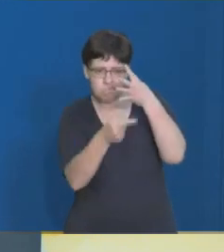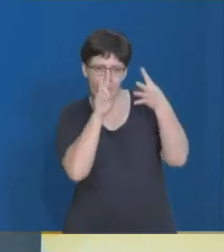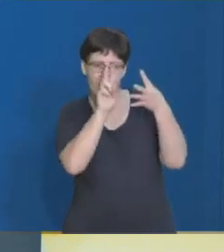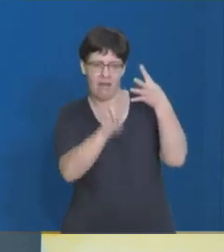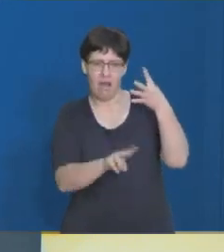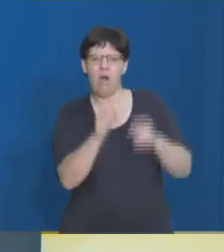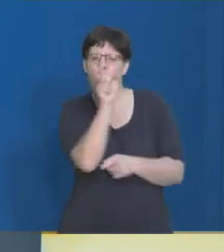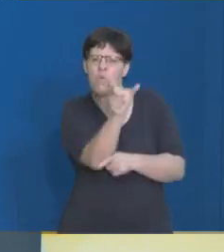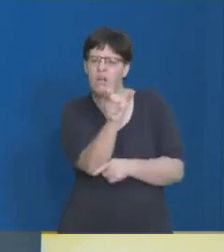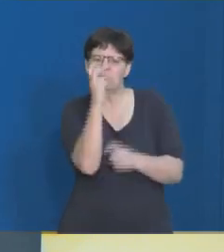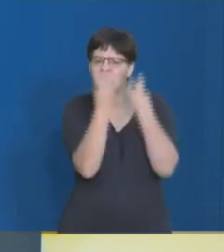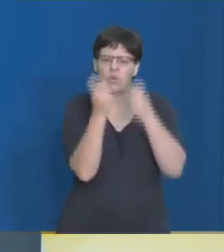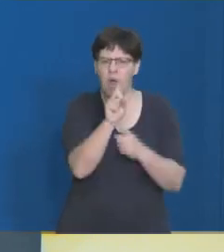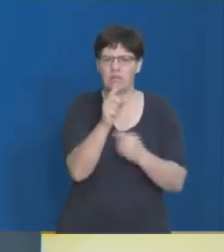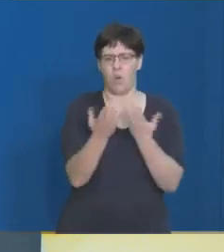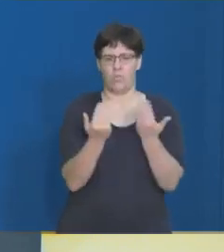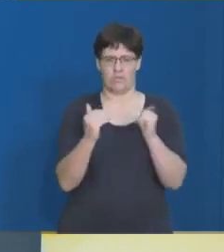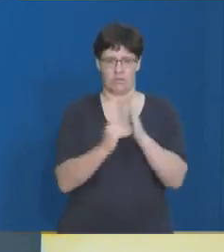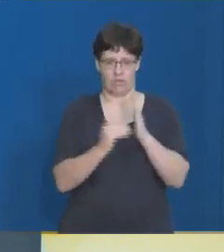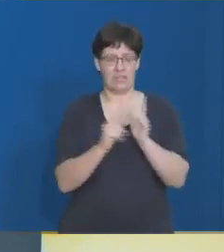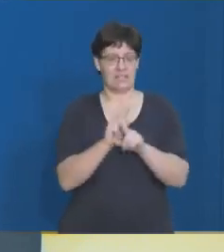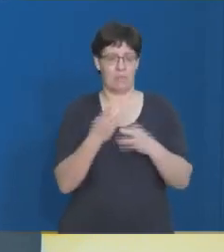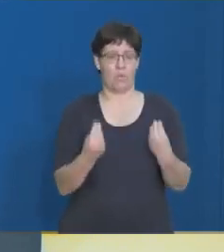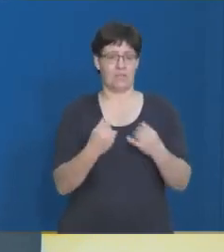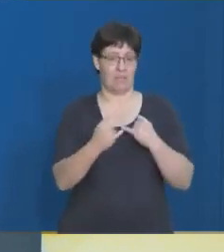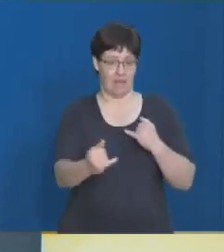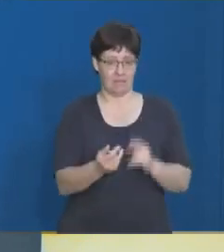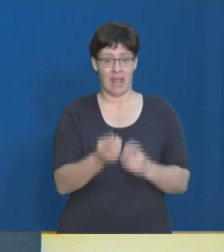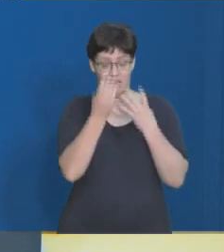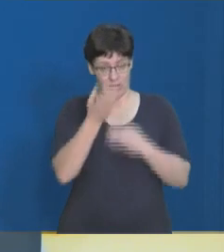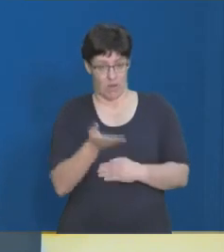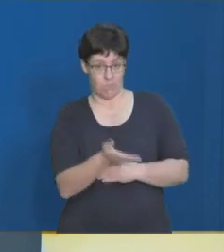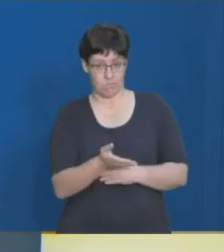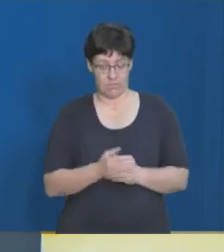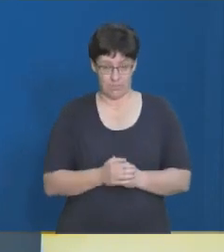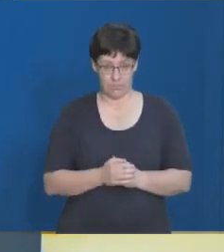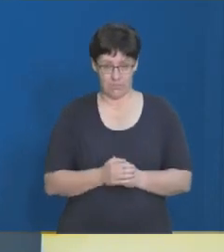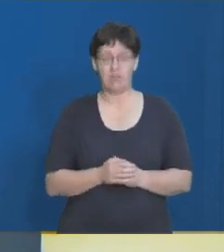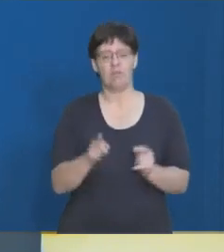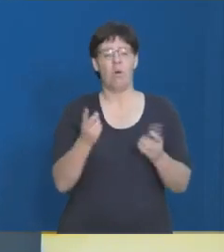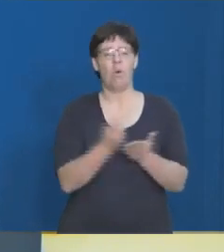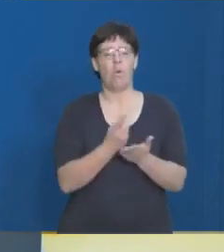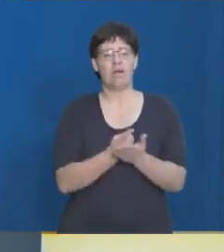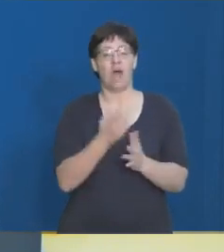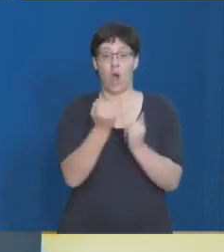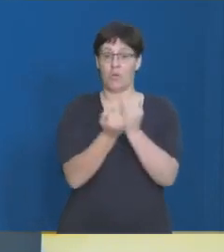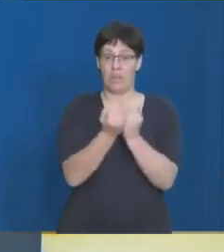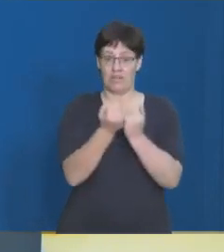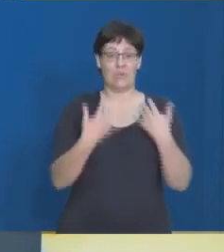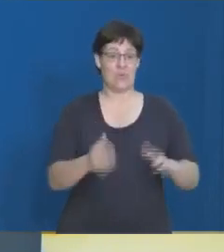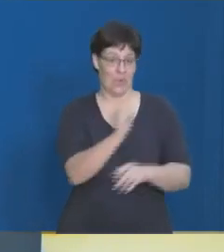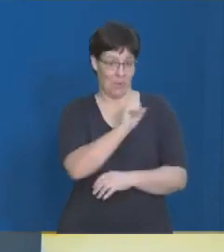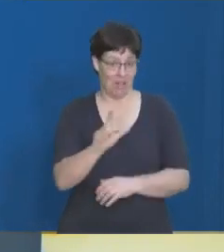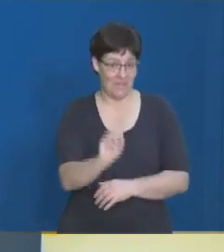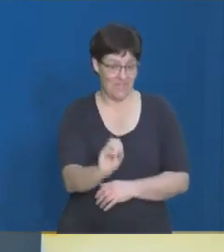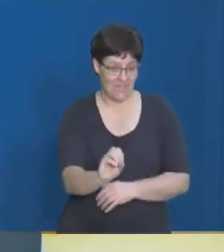for Matrix as well as our WhatsApp line. The details will be on the screen. As always guys, we've got a cool competition going on